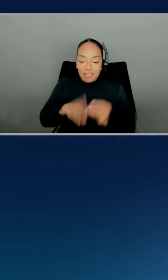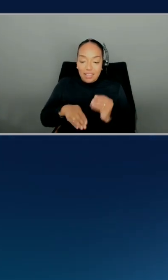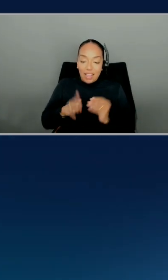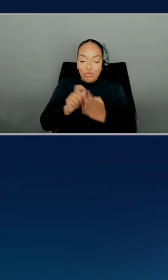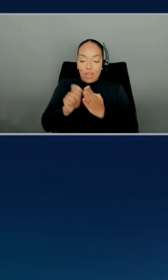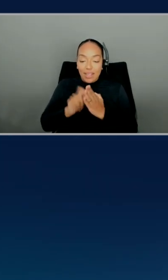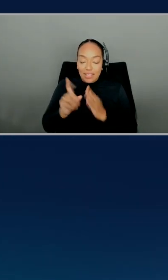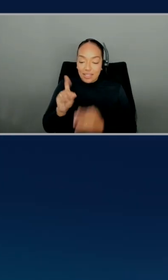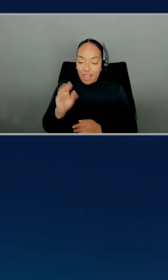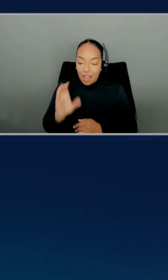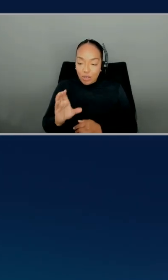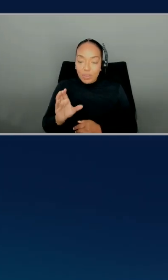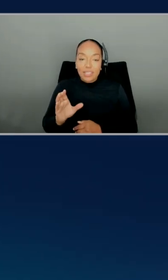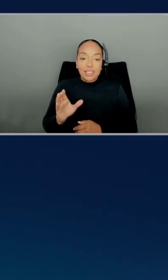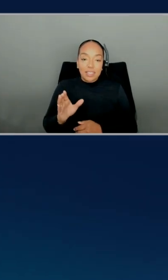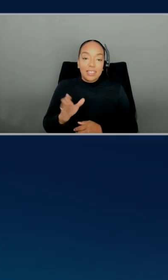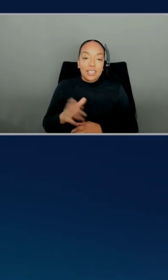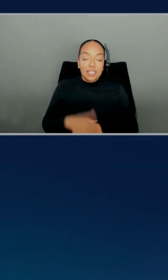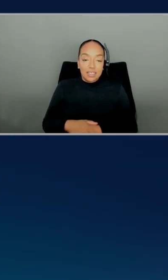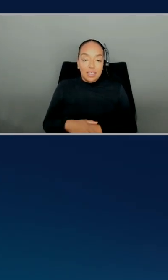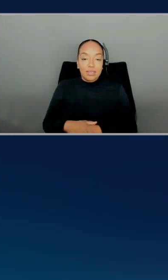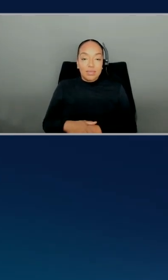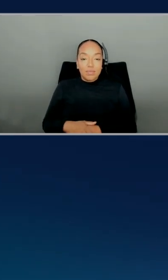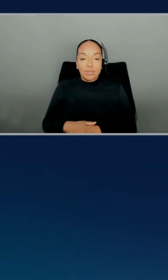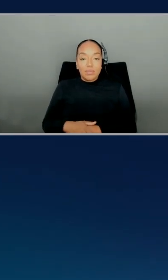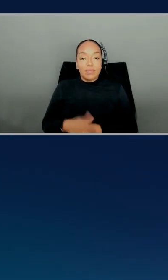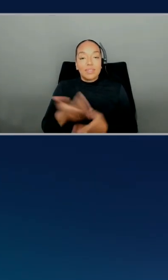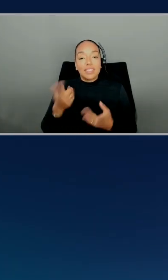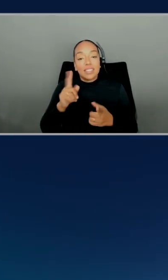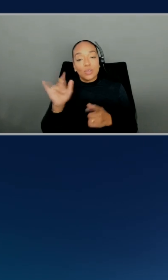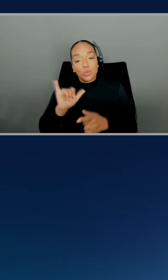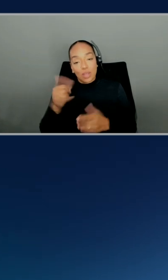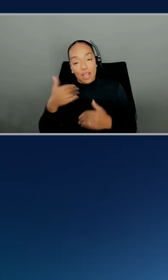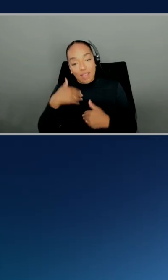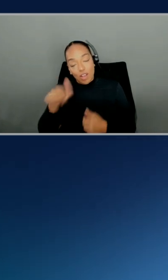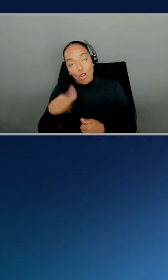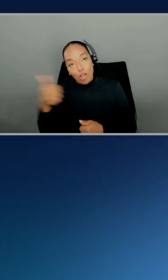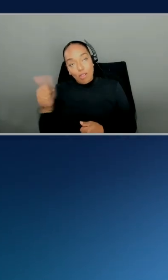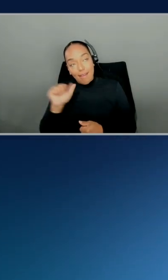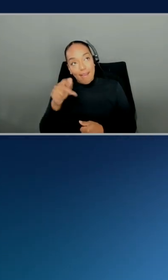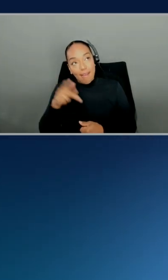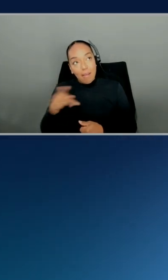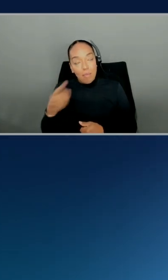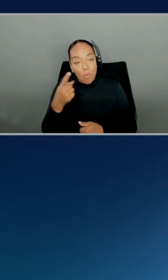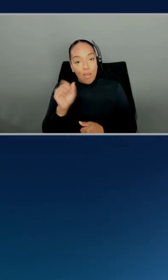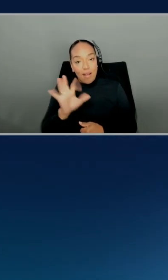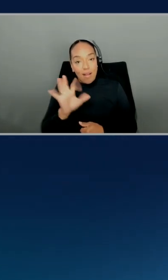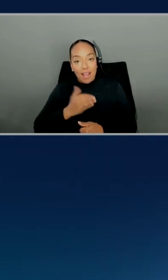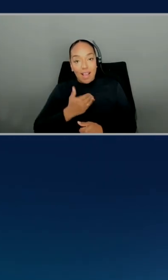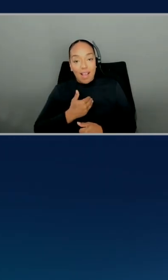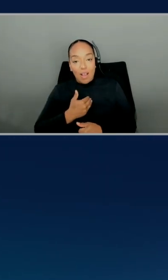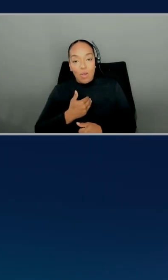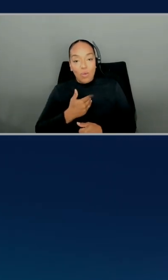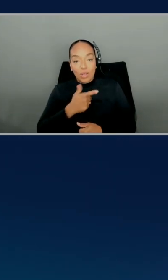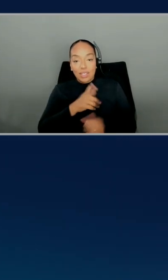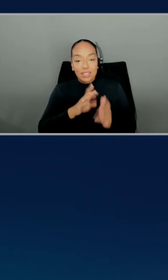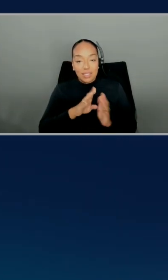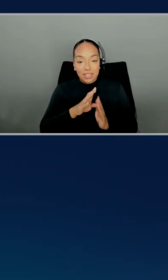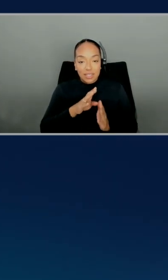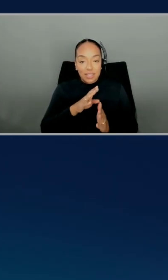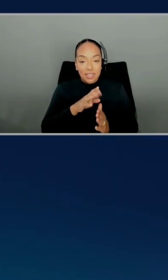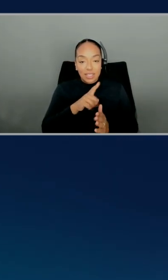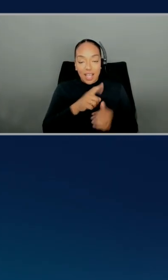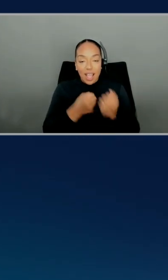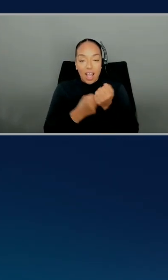want continuous suggestions. Then there's another interesting app that one of our AWS developer advocates has built. It's